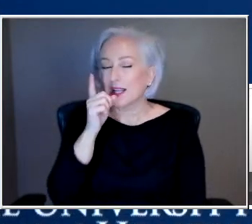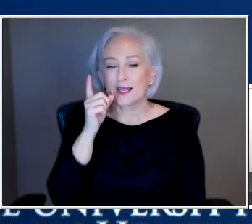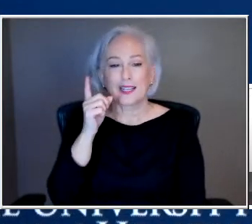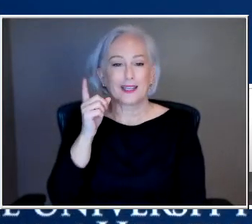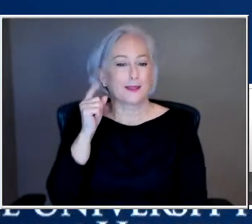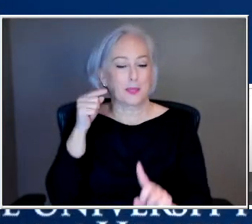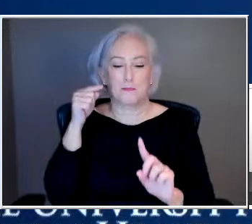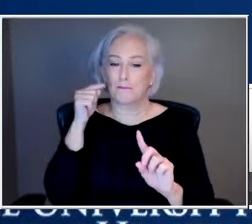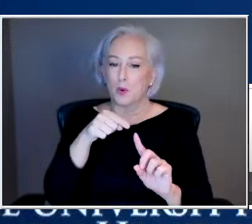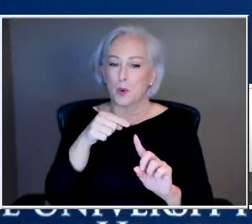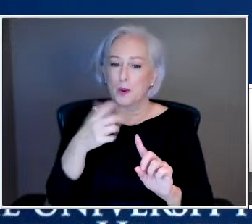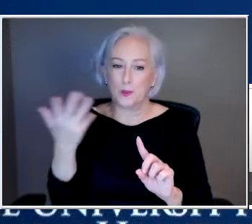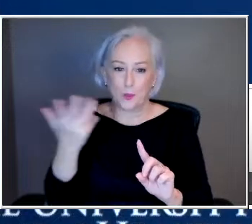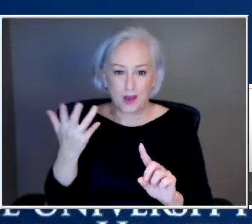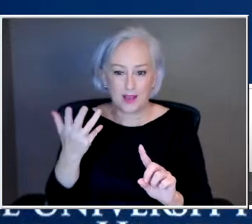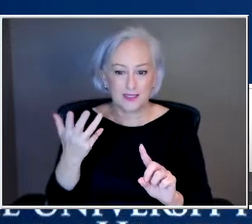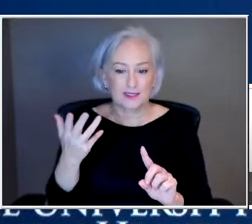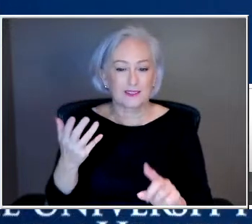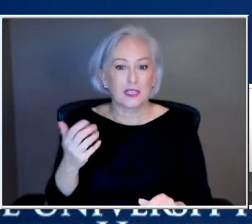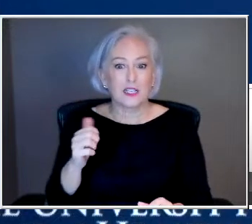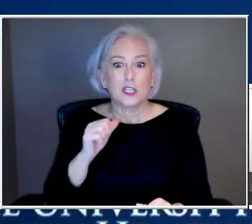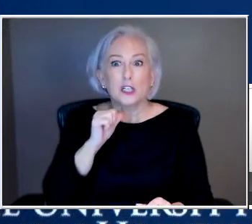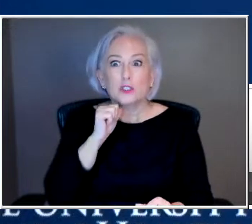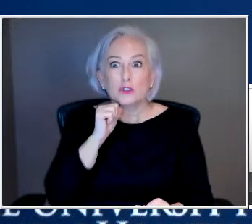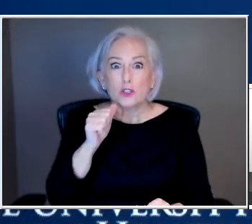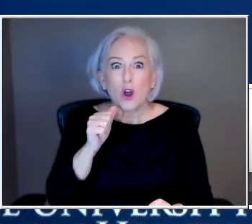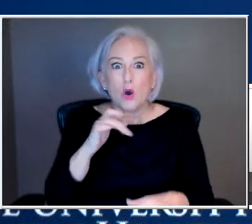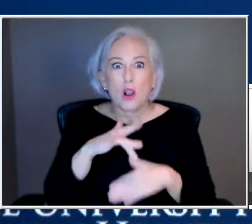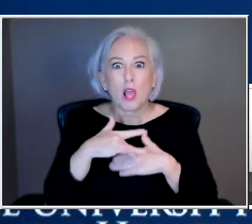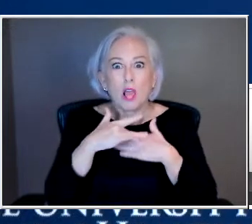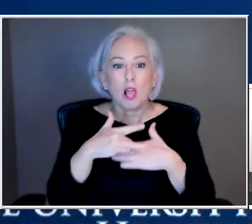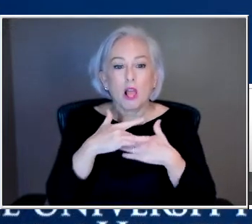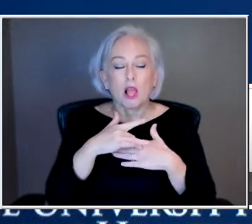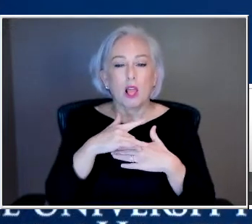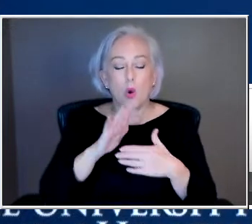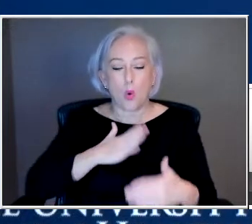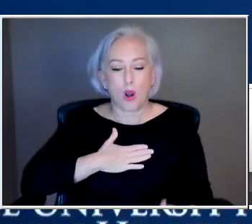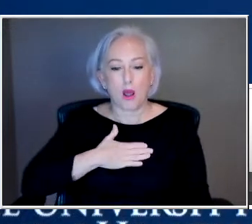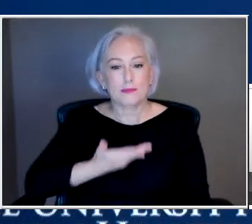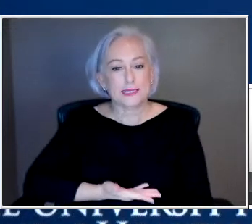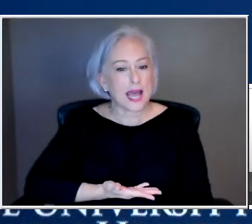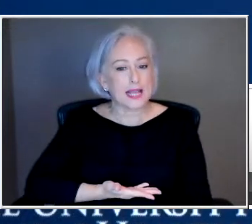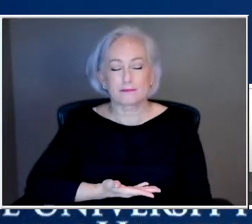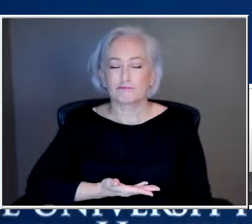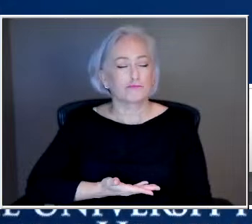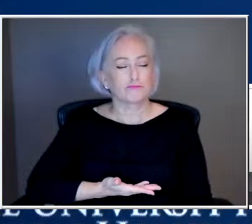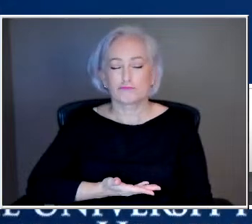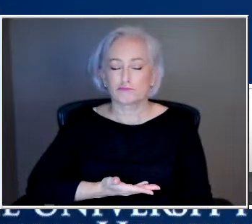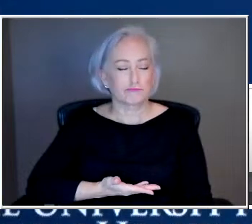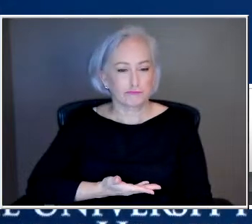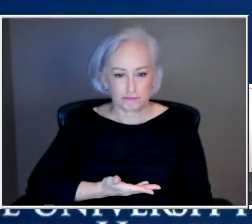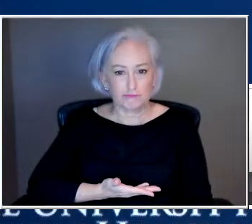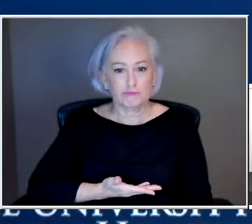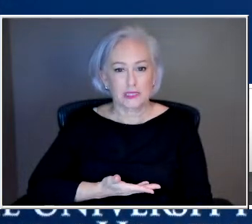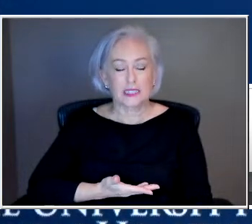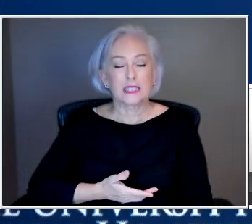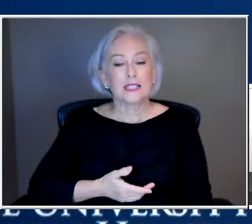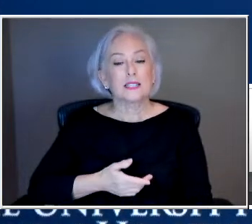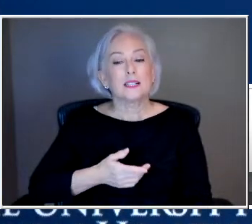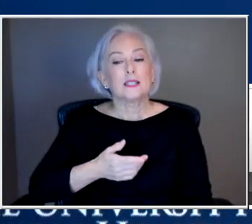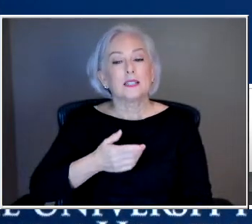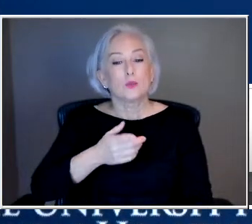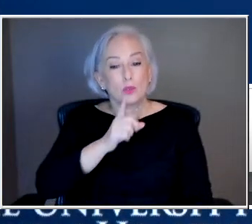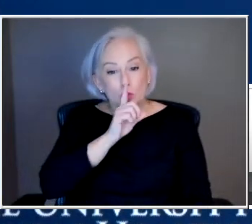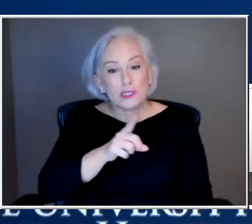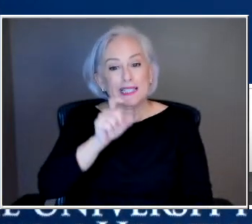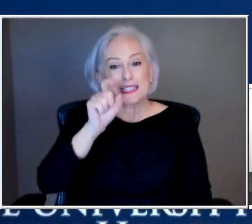public, don't get too upset over this, but I think it does really need to be stressed